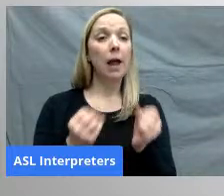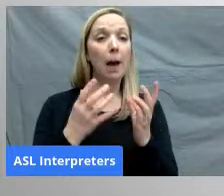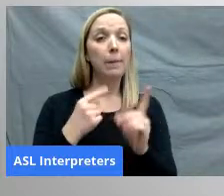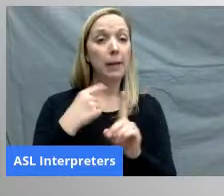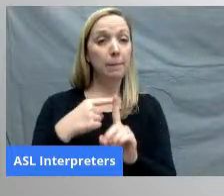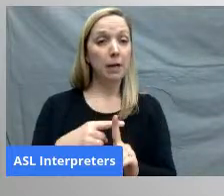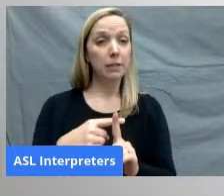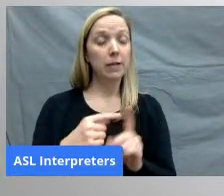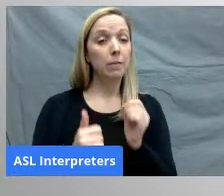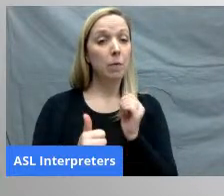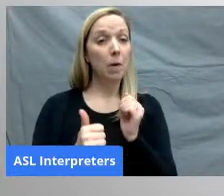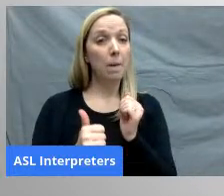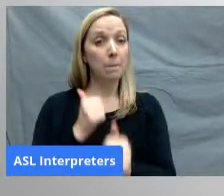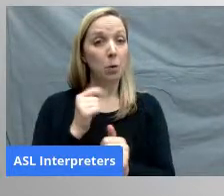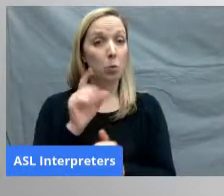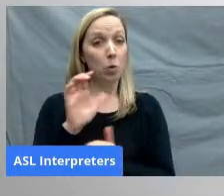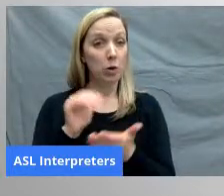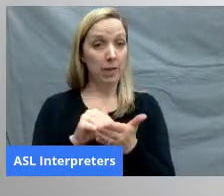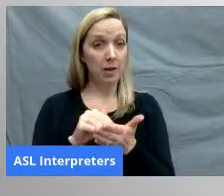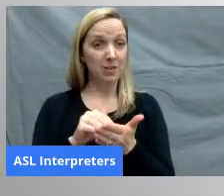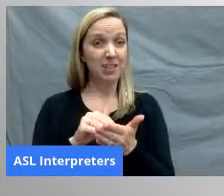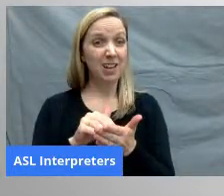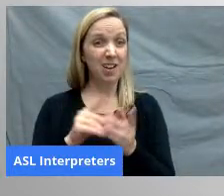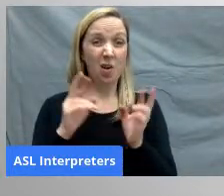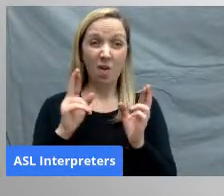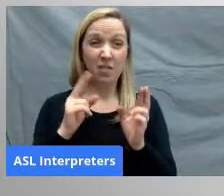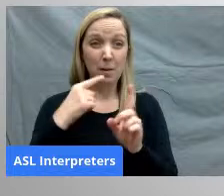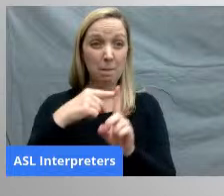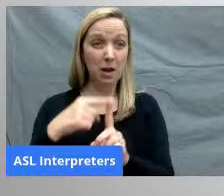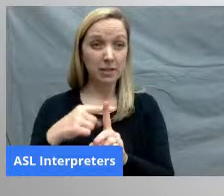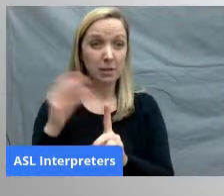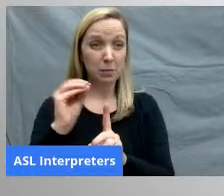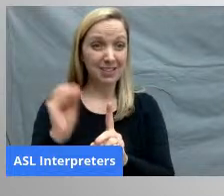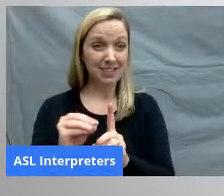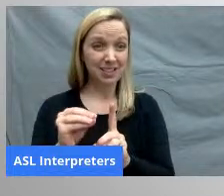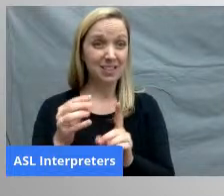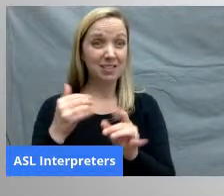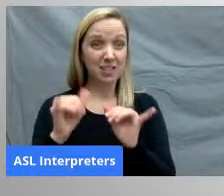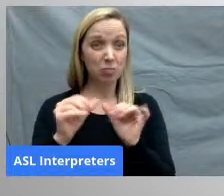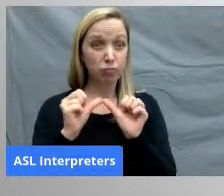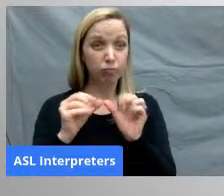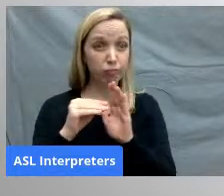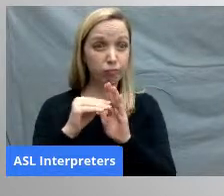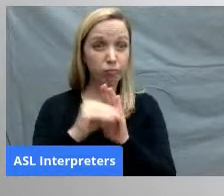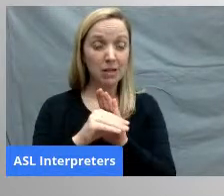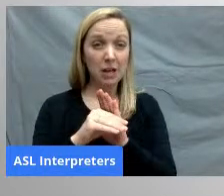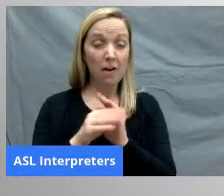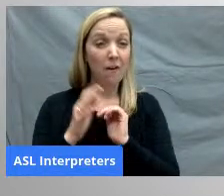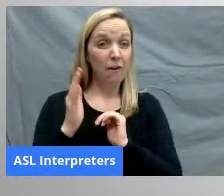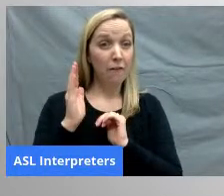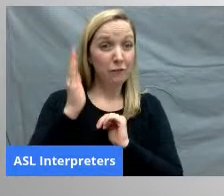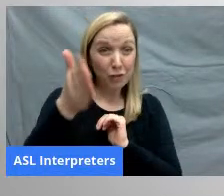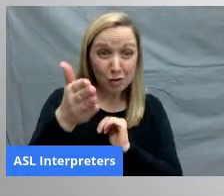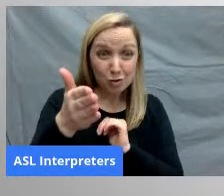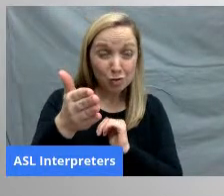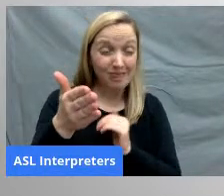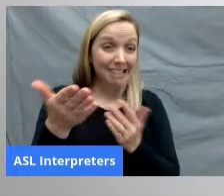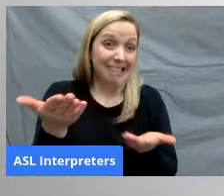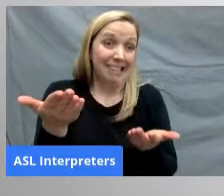rate. We don't know what's going to happen in the future, but with the implementation of a vaccination